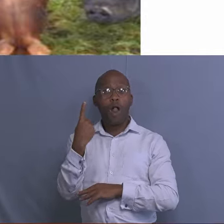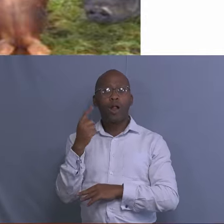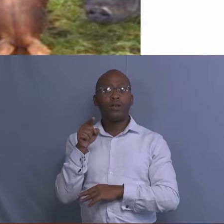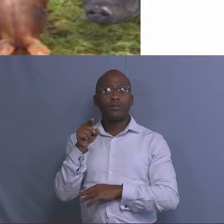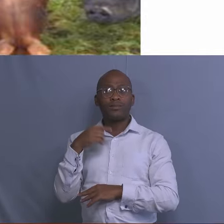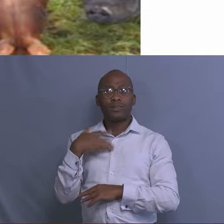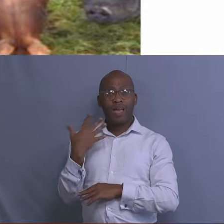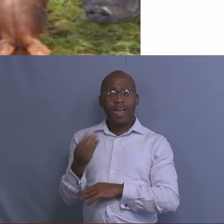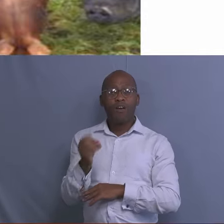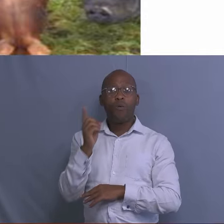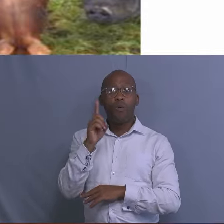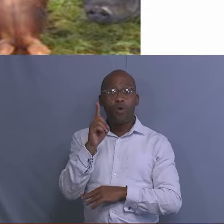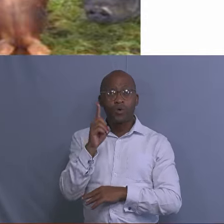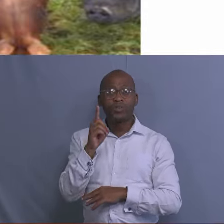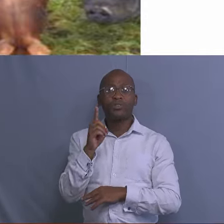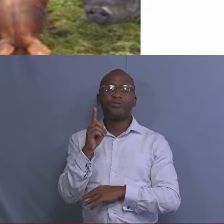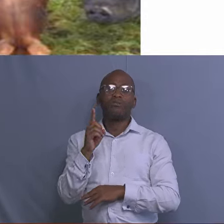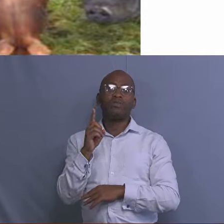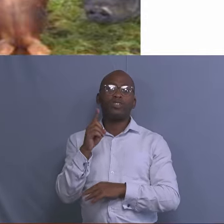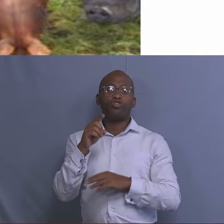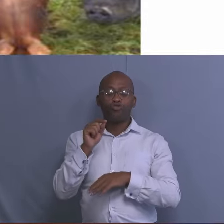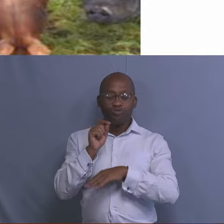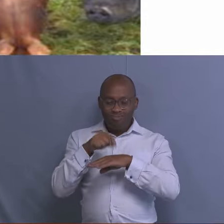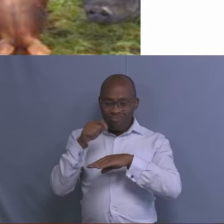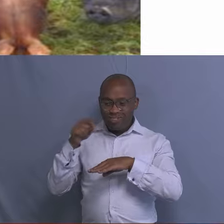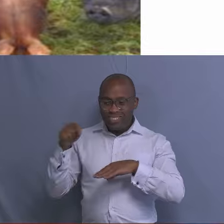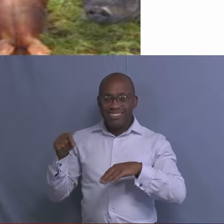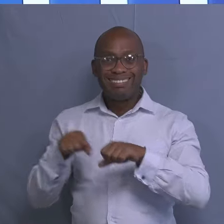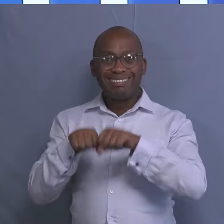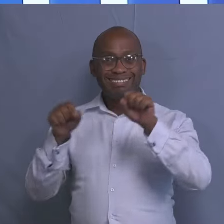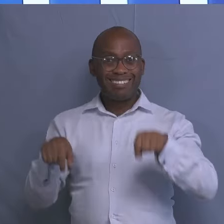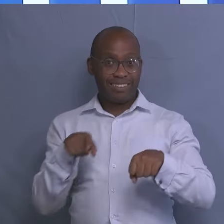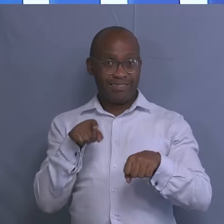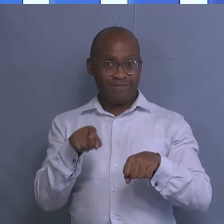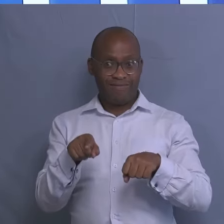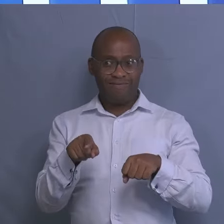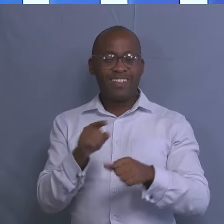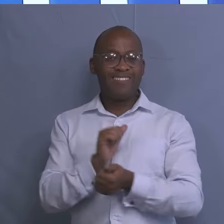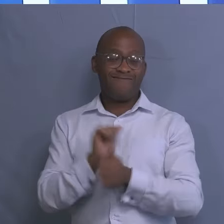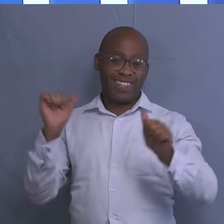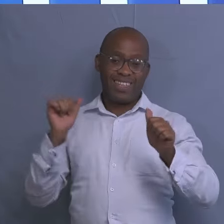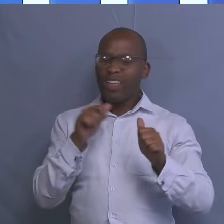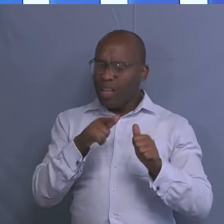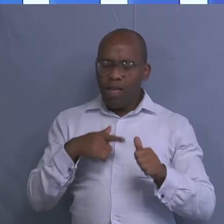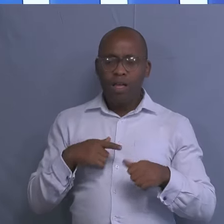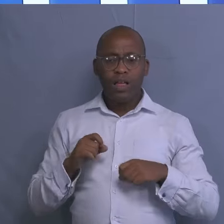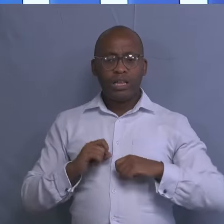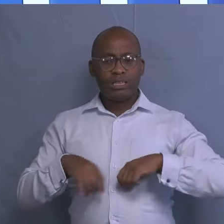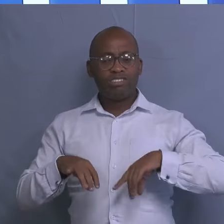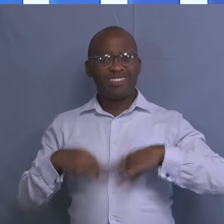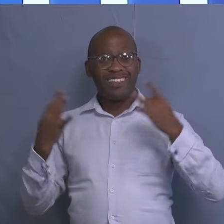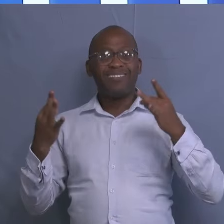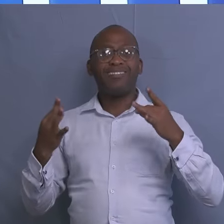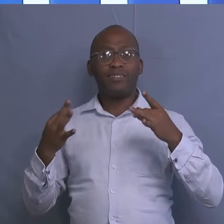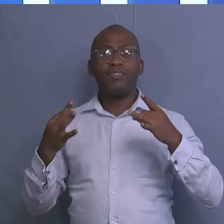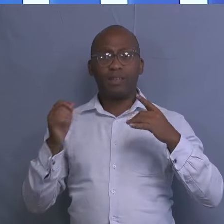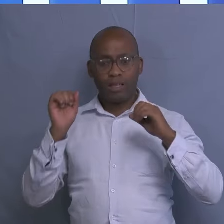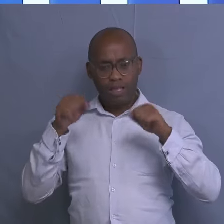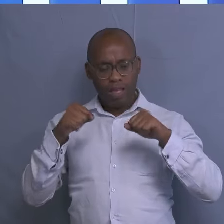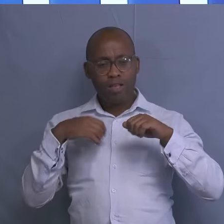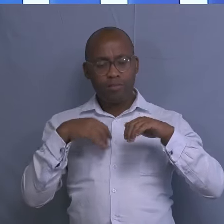free-range system in chickens. Now you'd notice, like I described earlier on, that they are provided with